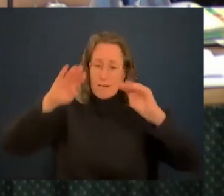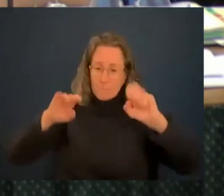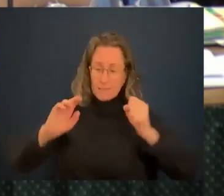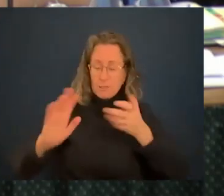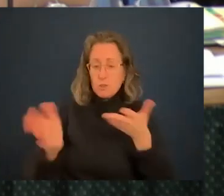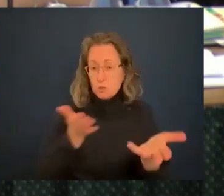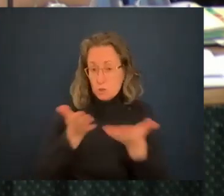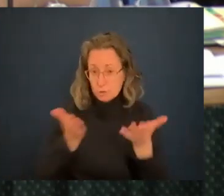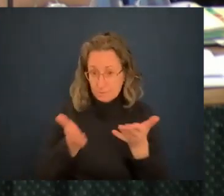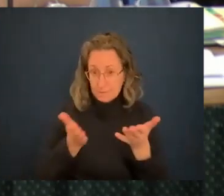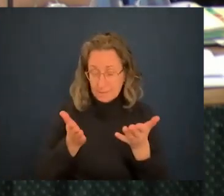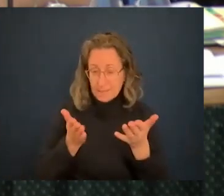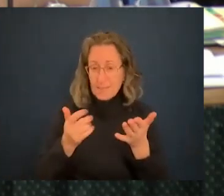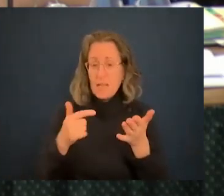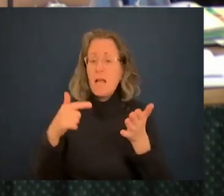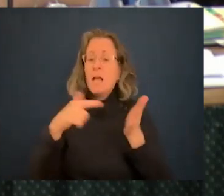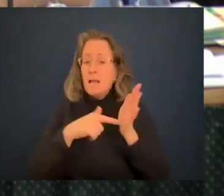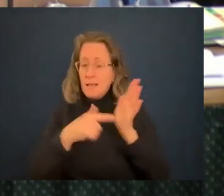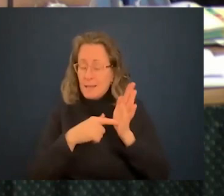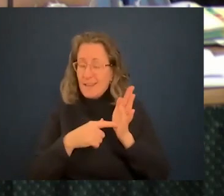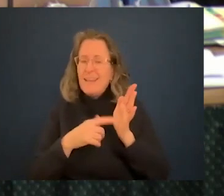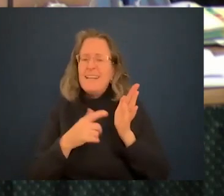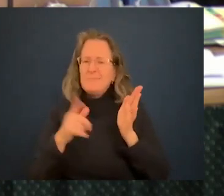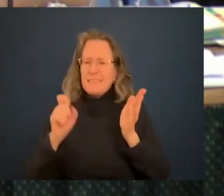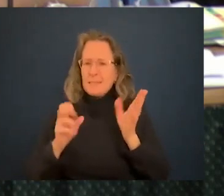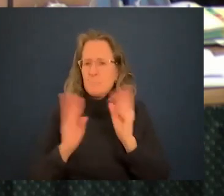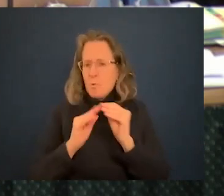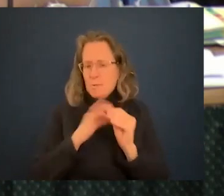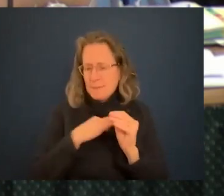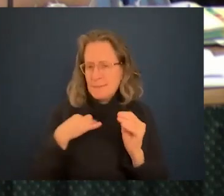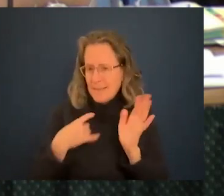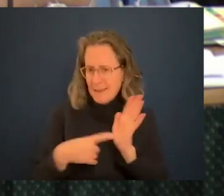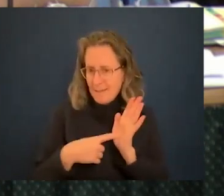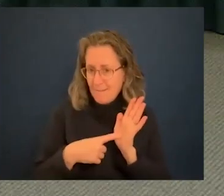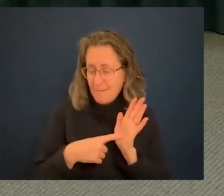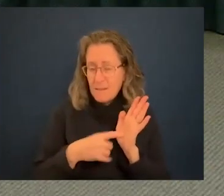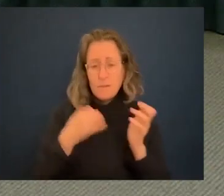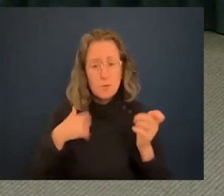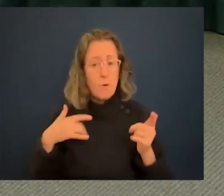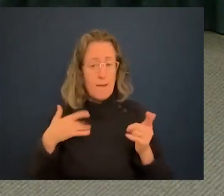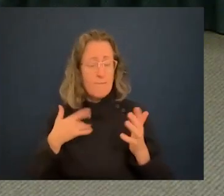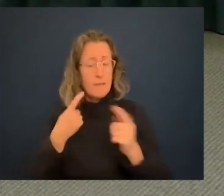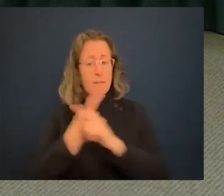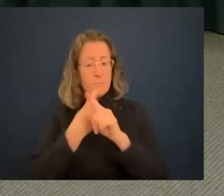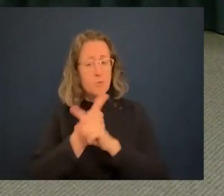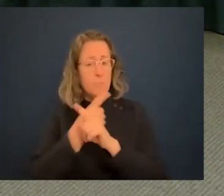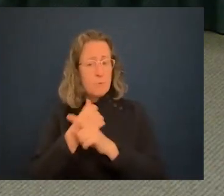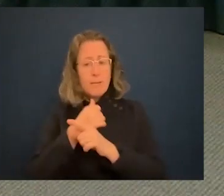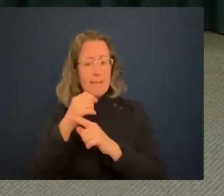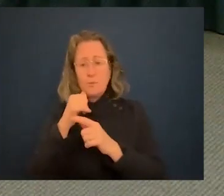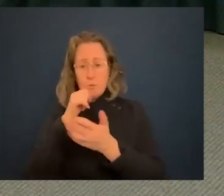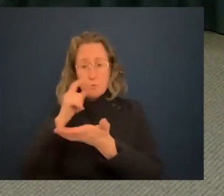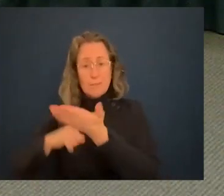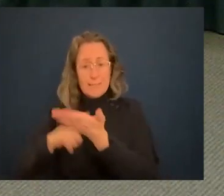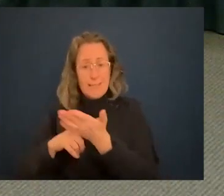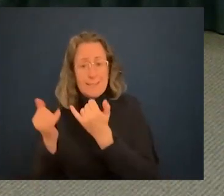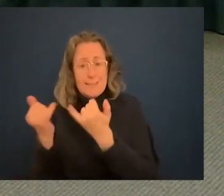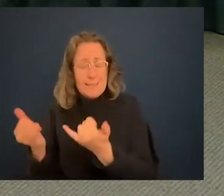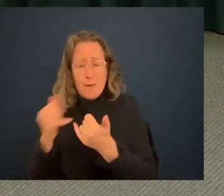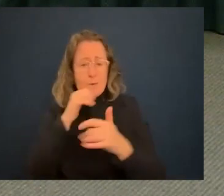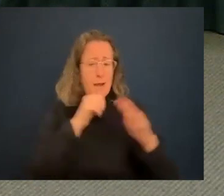it's appropriate that we discuss it in a different way other board